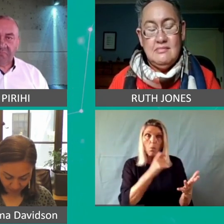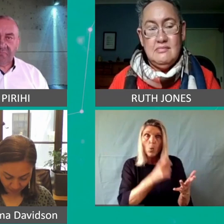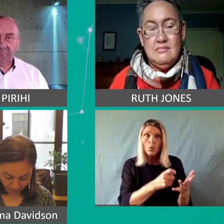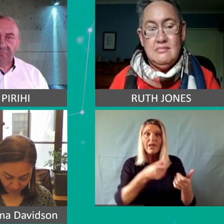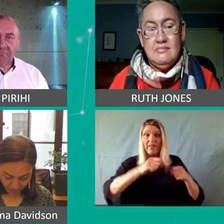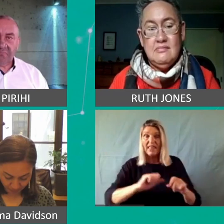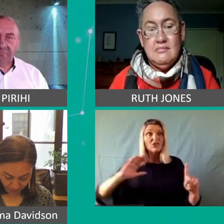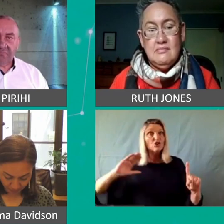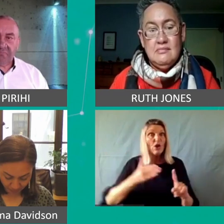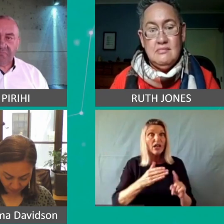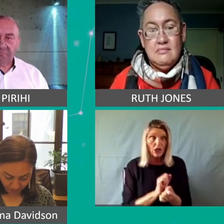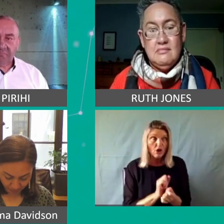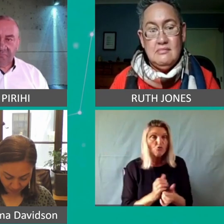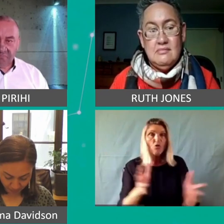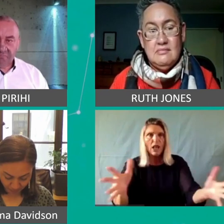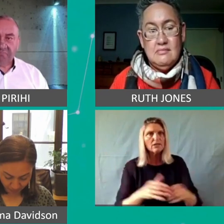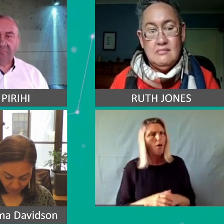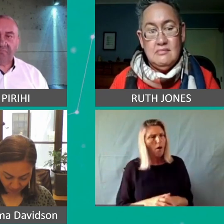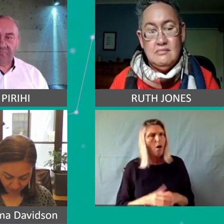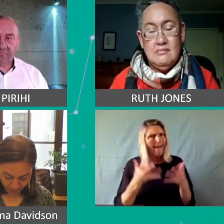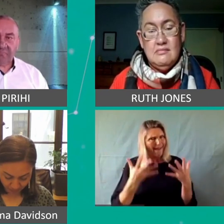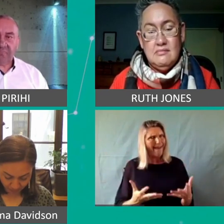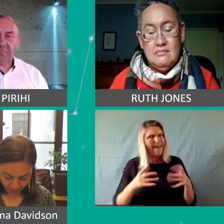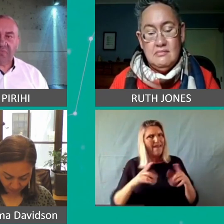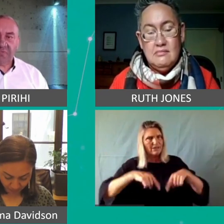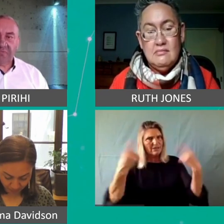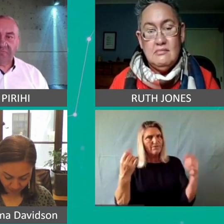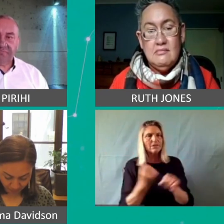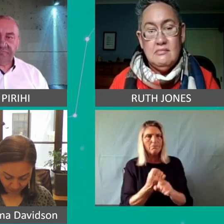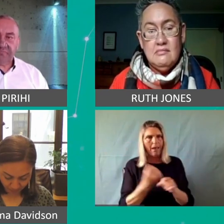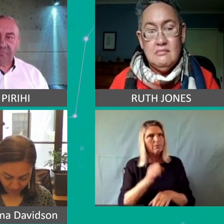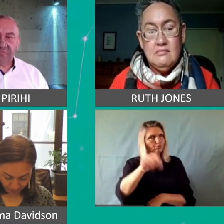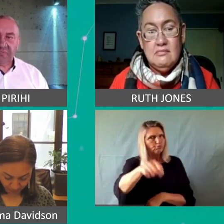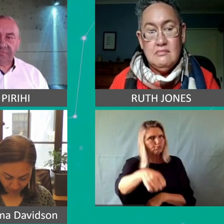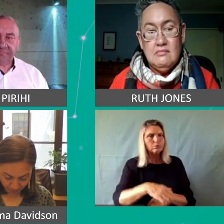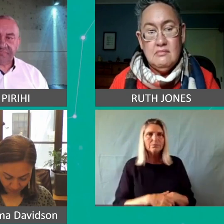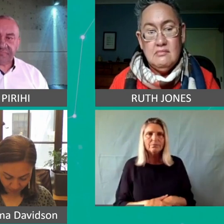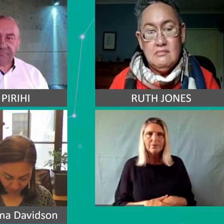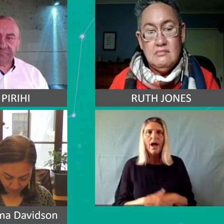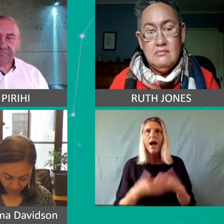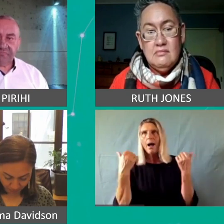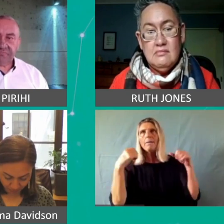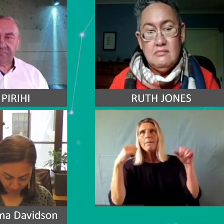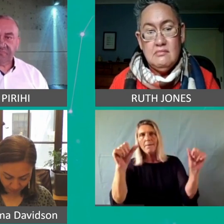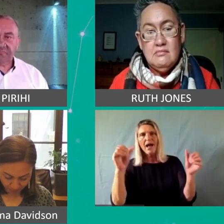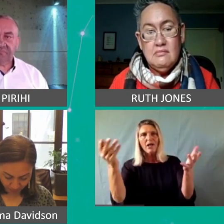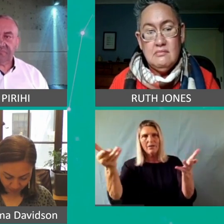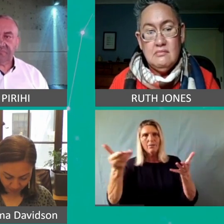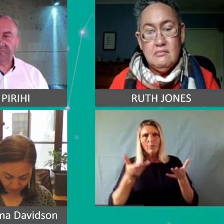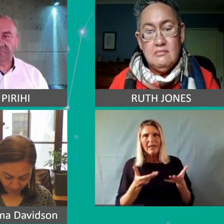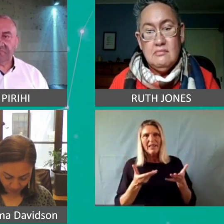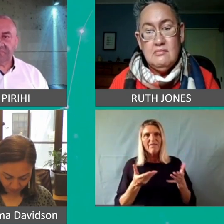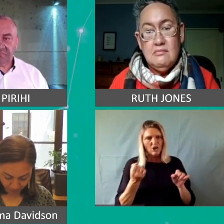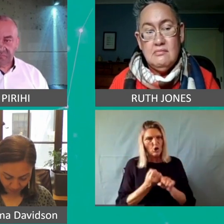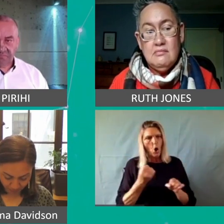strategy is going to make a significant difference to that, so that we finally have a mandate for services